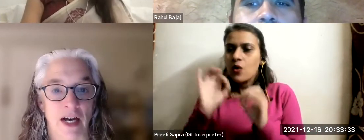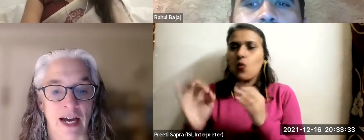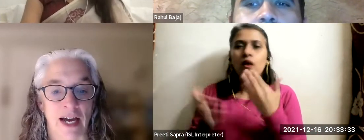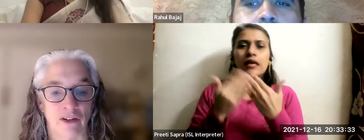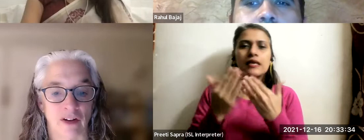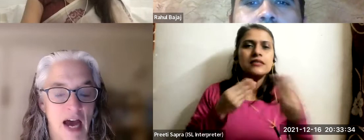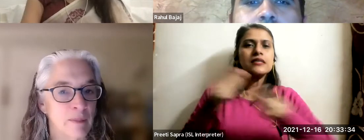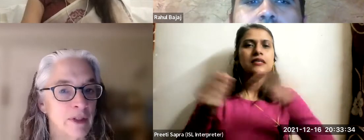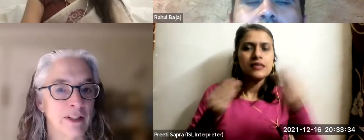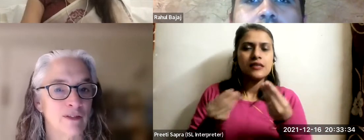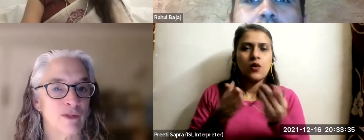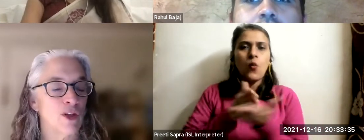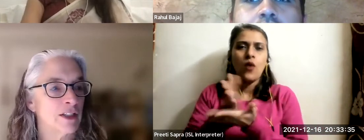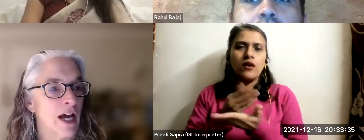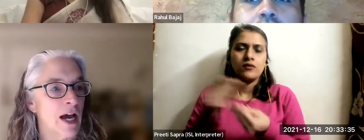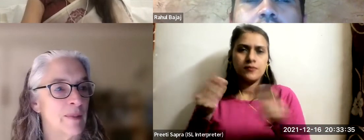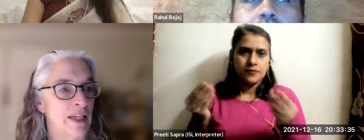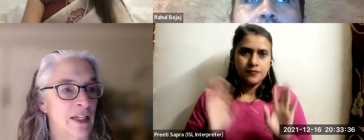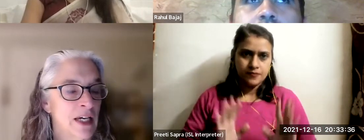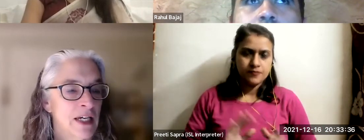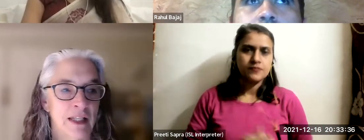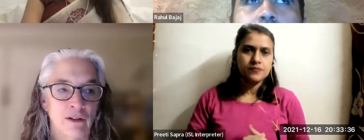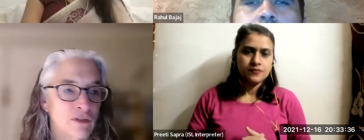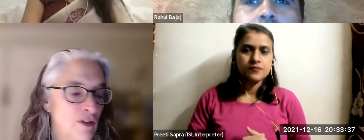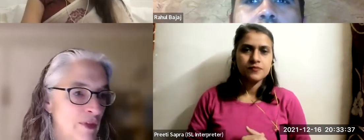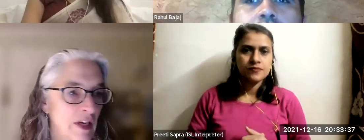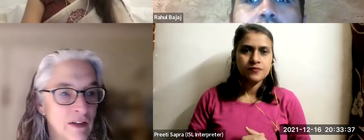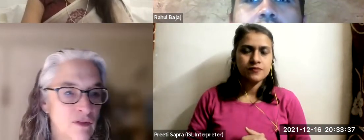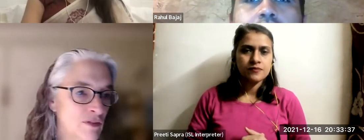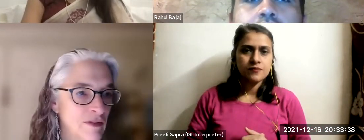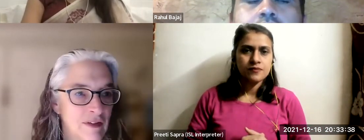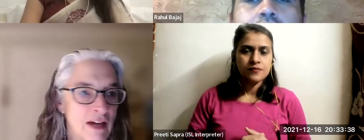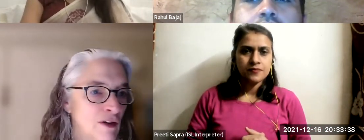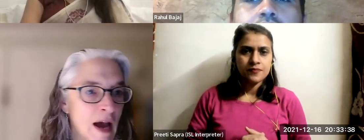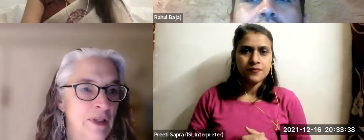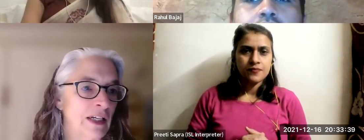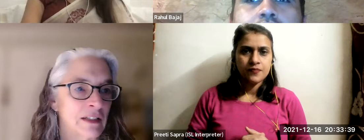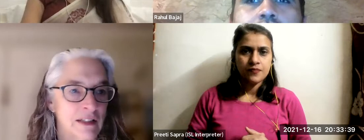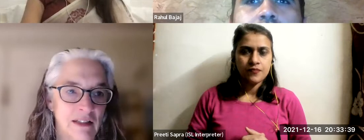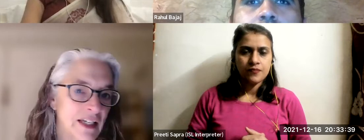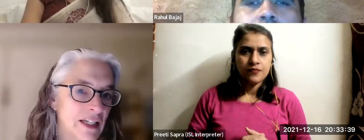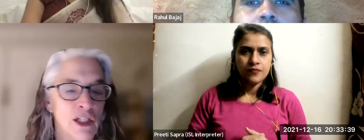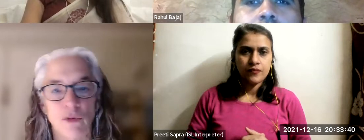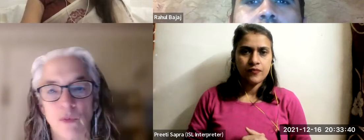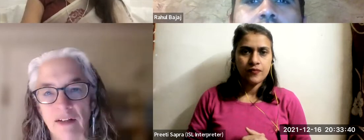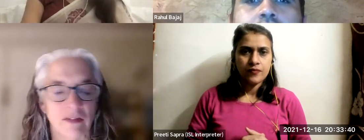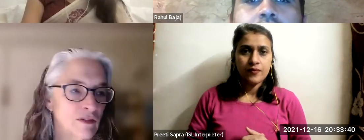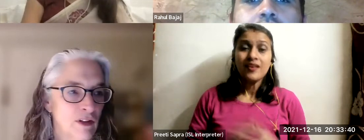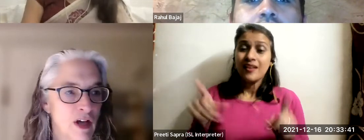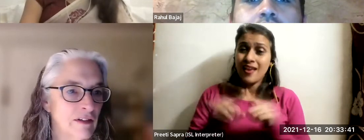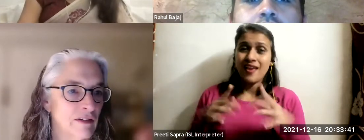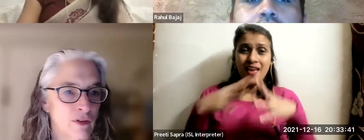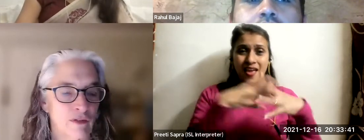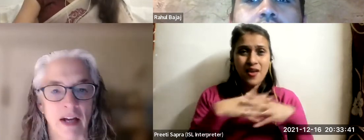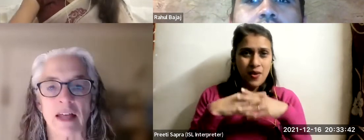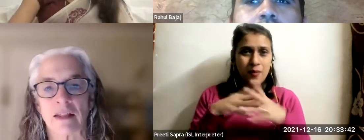here. And I've been in this for a long time, and there's some things that are happening, like in the US, there's a